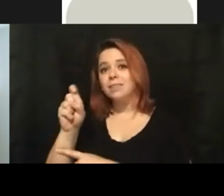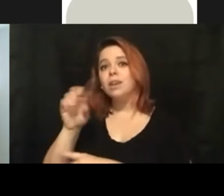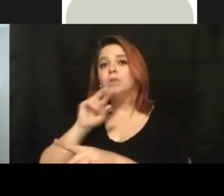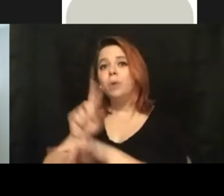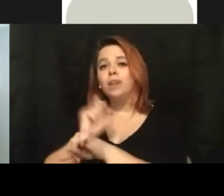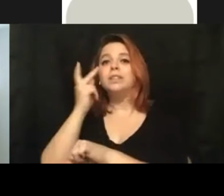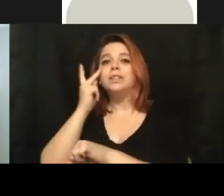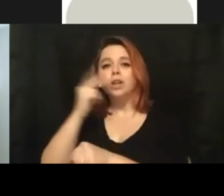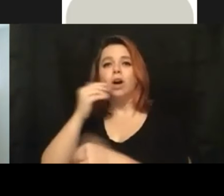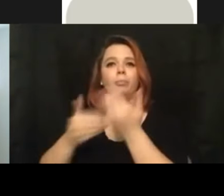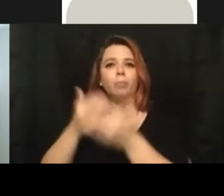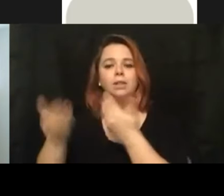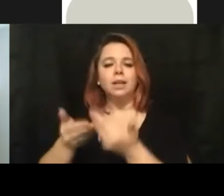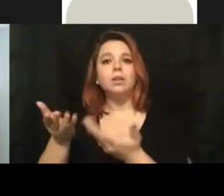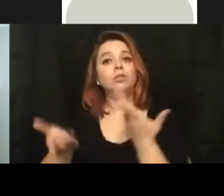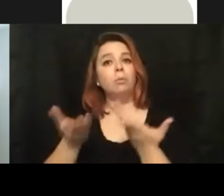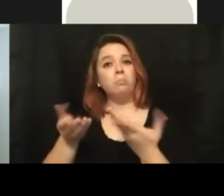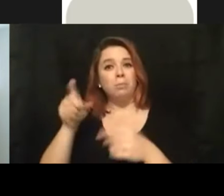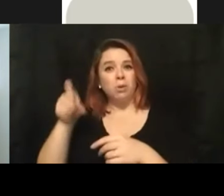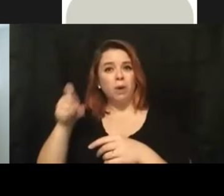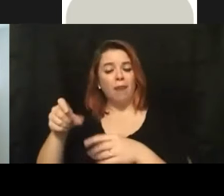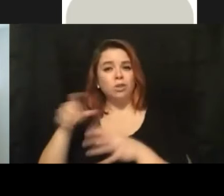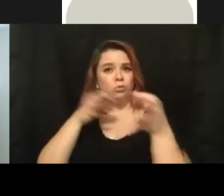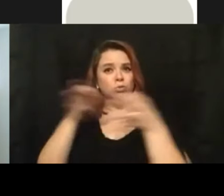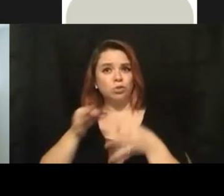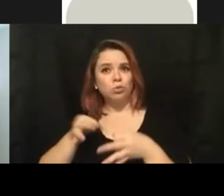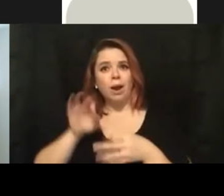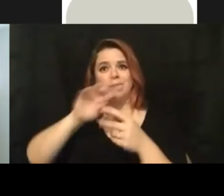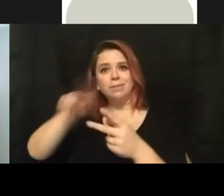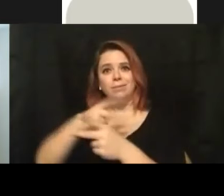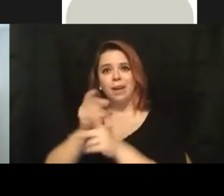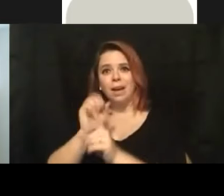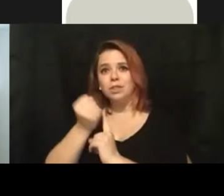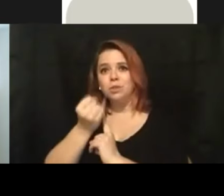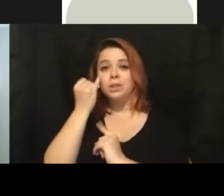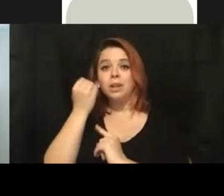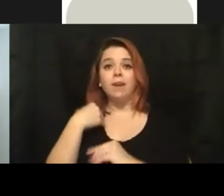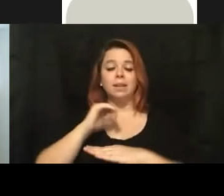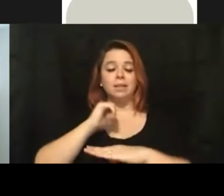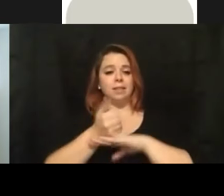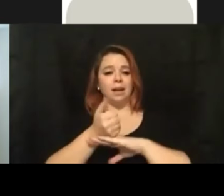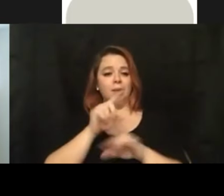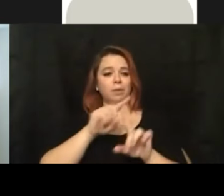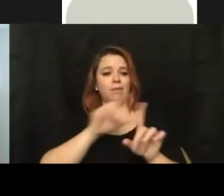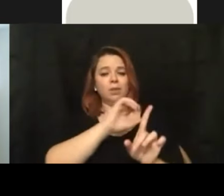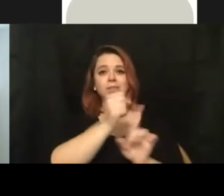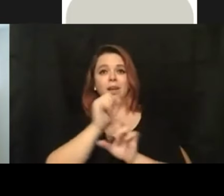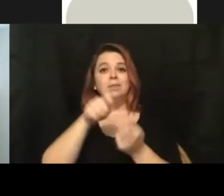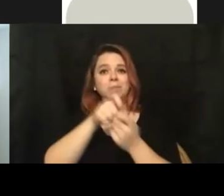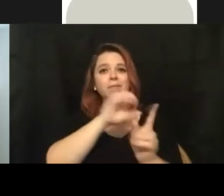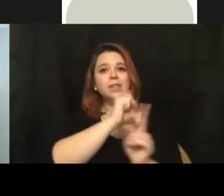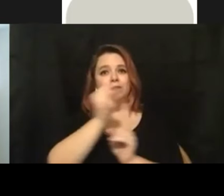to describe, right, that type of a simulation, or describe what would happen if I gave you certain conditions and how that would work, or something along those lines?